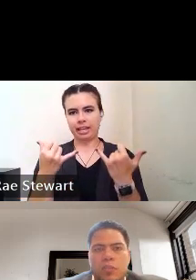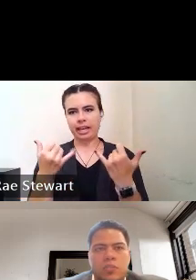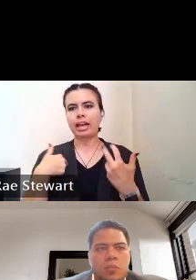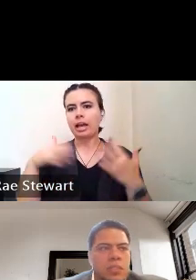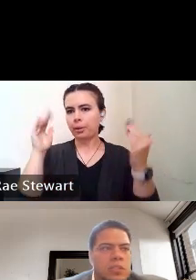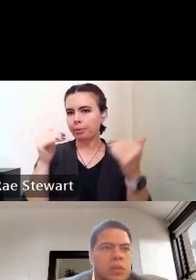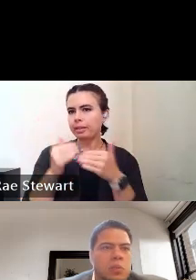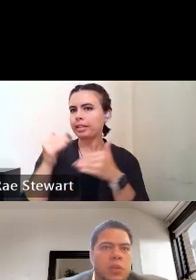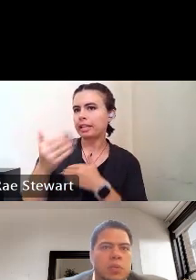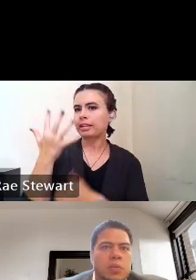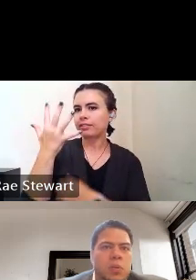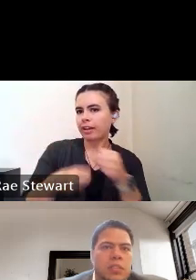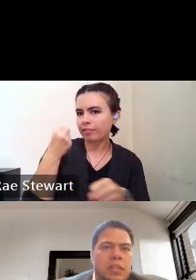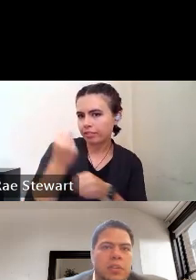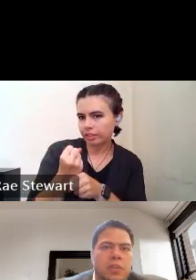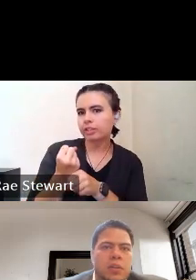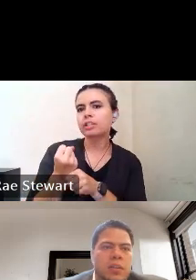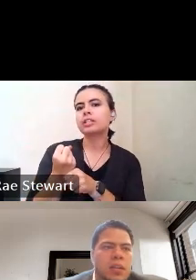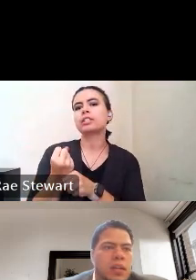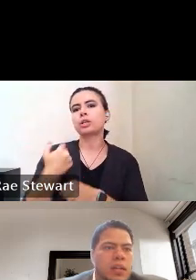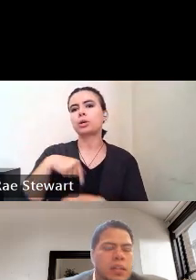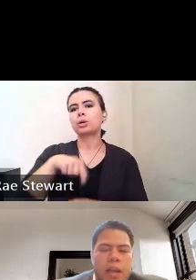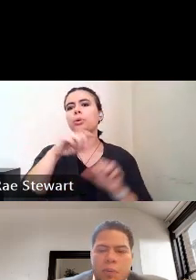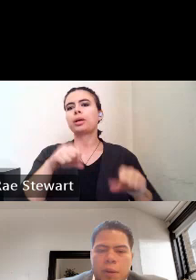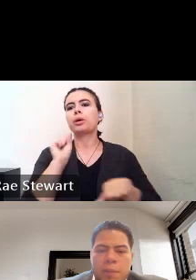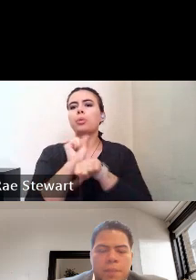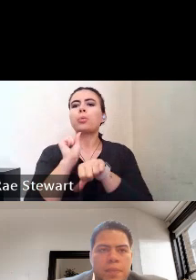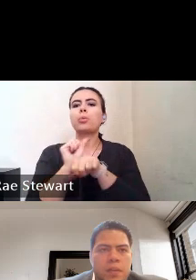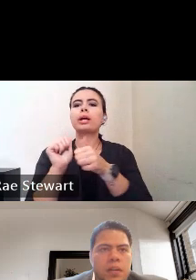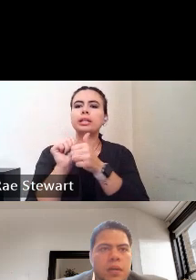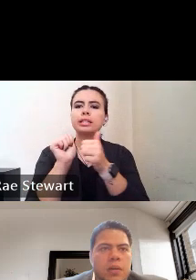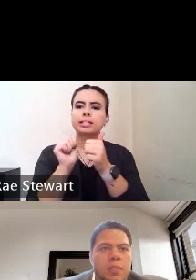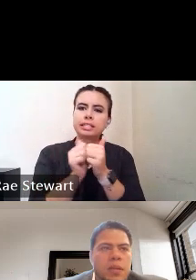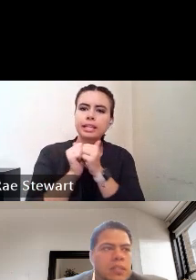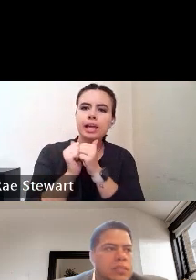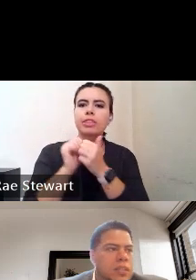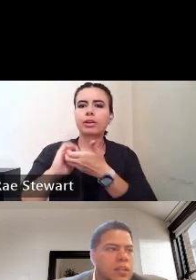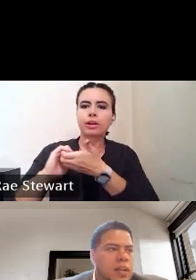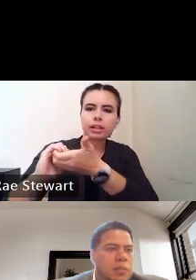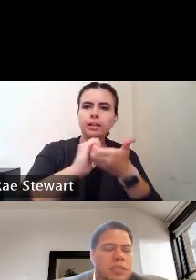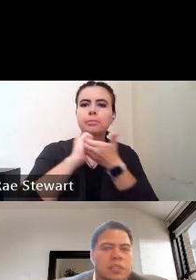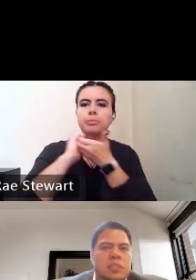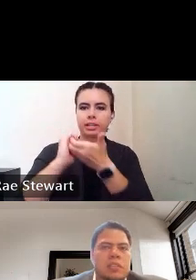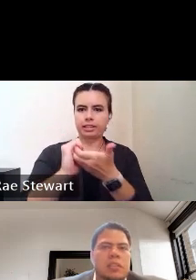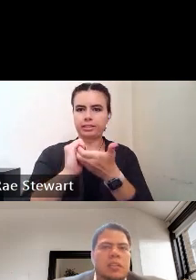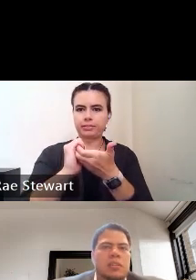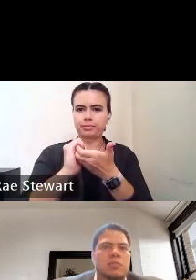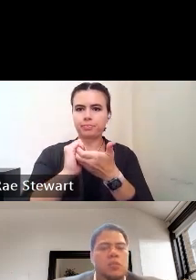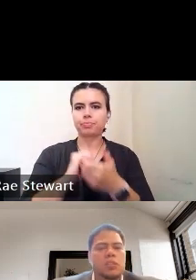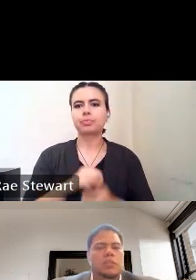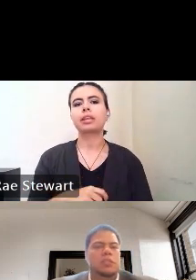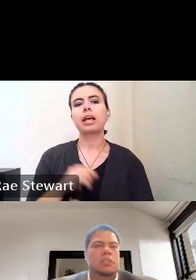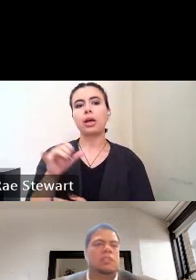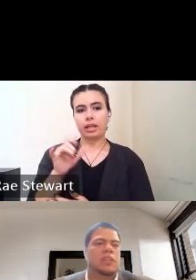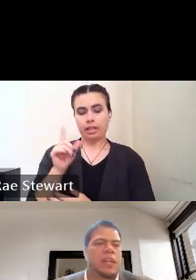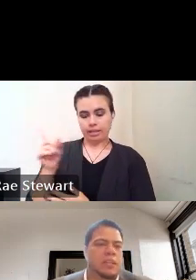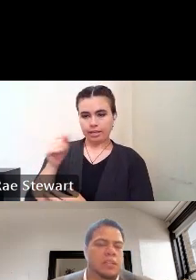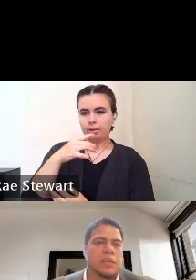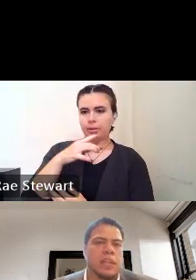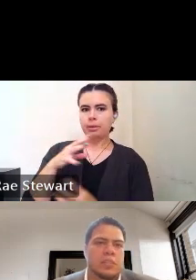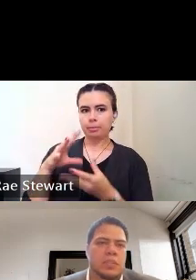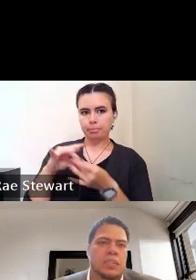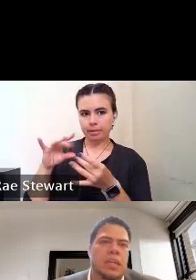of rural health transformation that we'll be able to work together and collaborate. As Kyla mentioned, unfortunately, as the